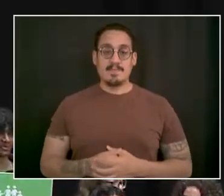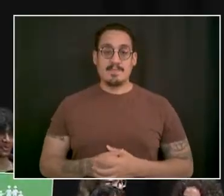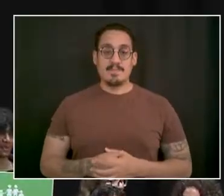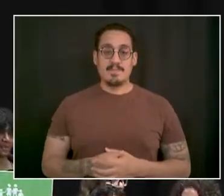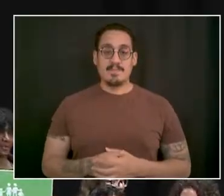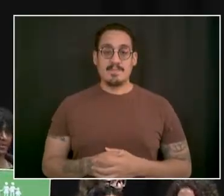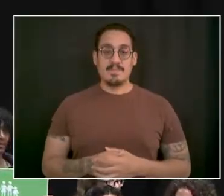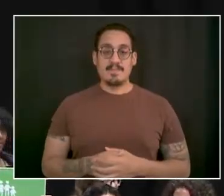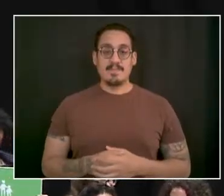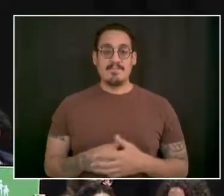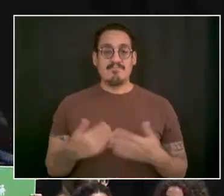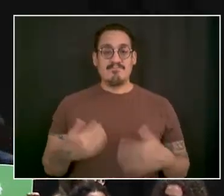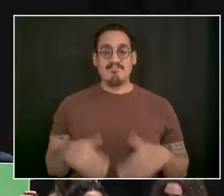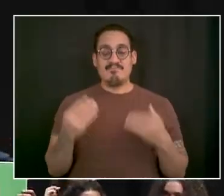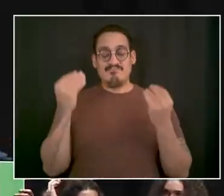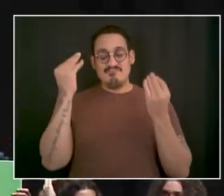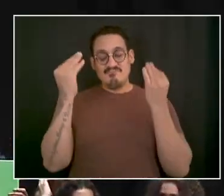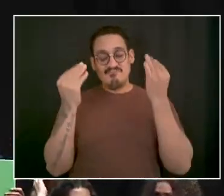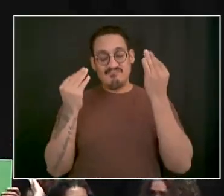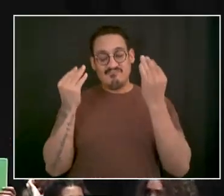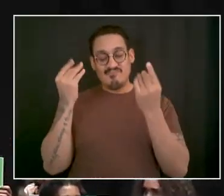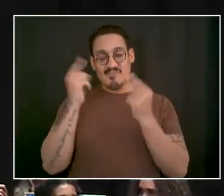Just think about it for a moment.